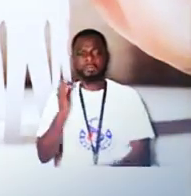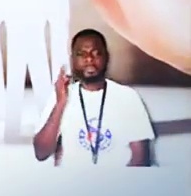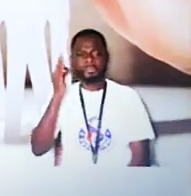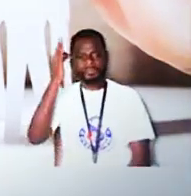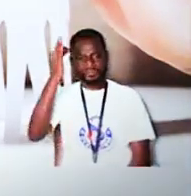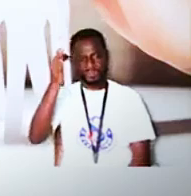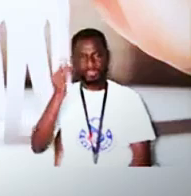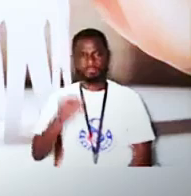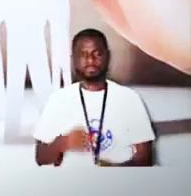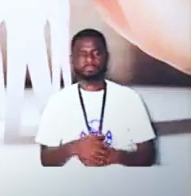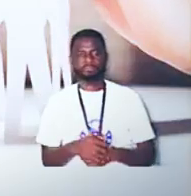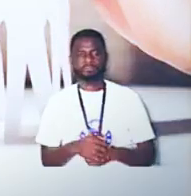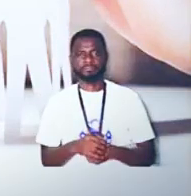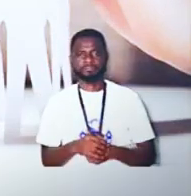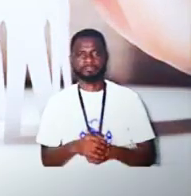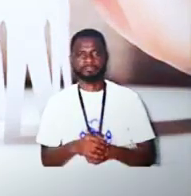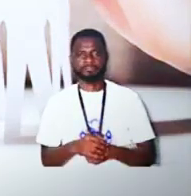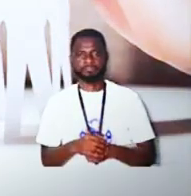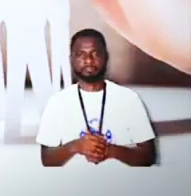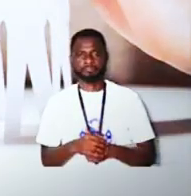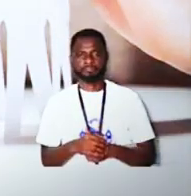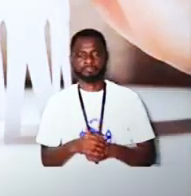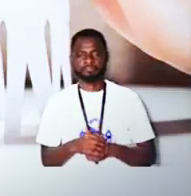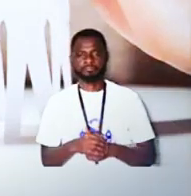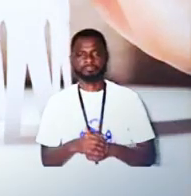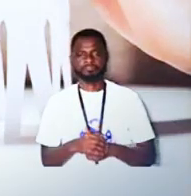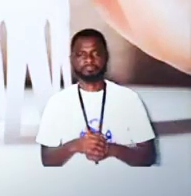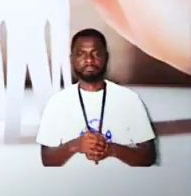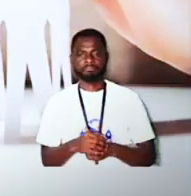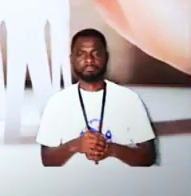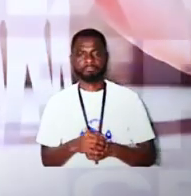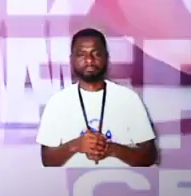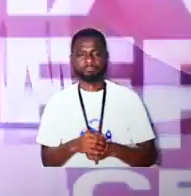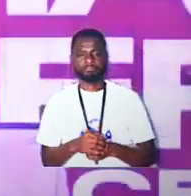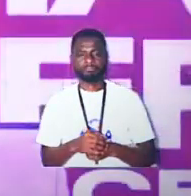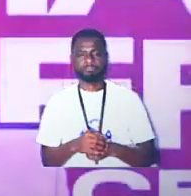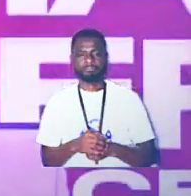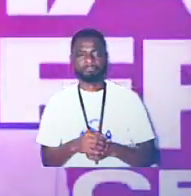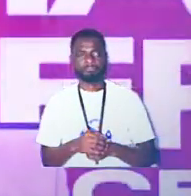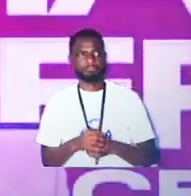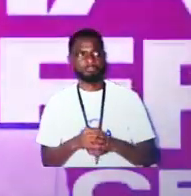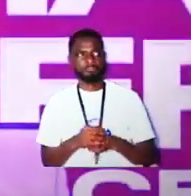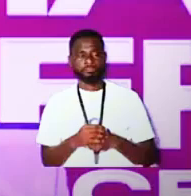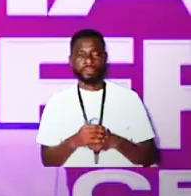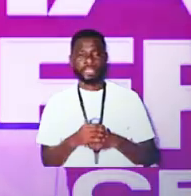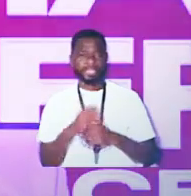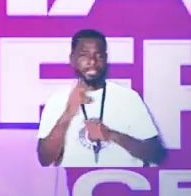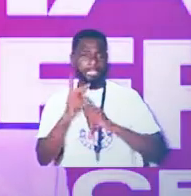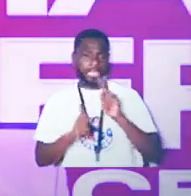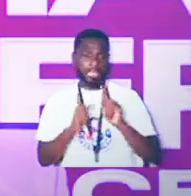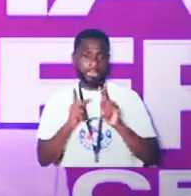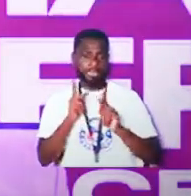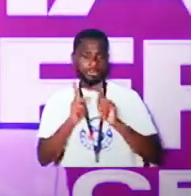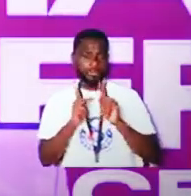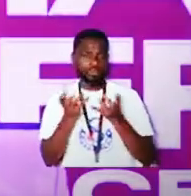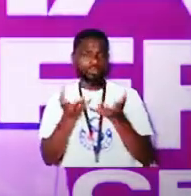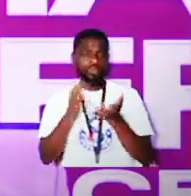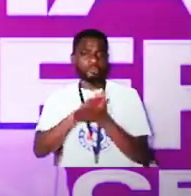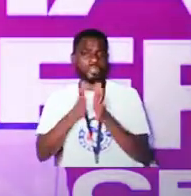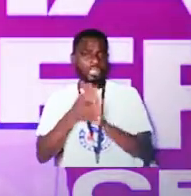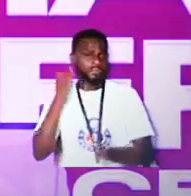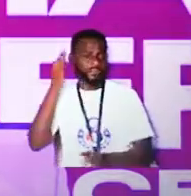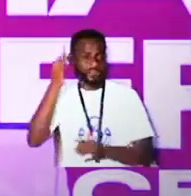become in future. That is why we are here. Kind of people we want to become in future.